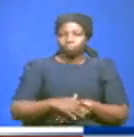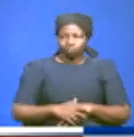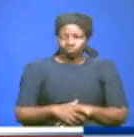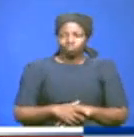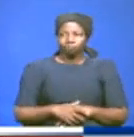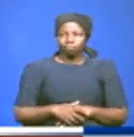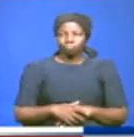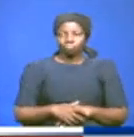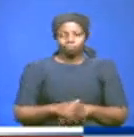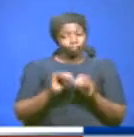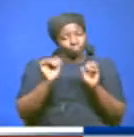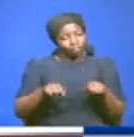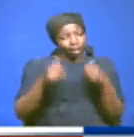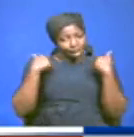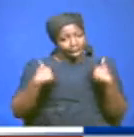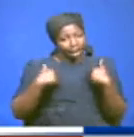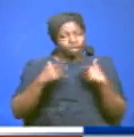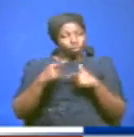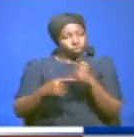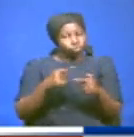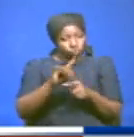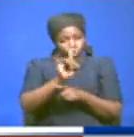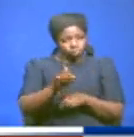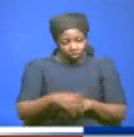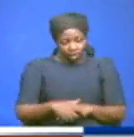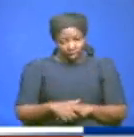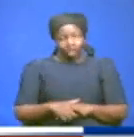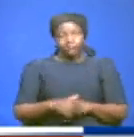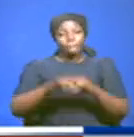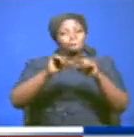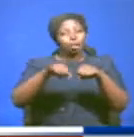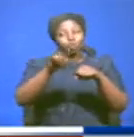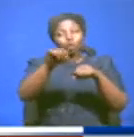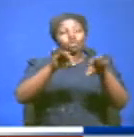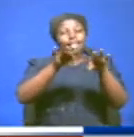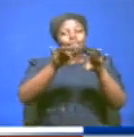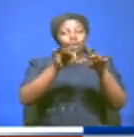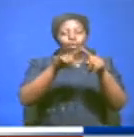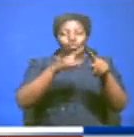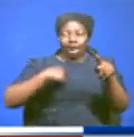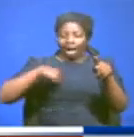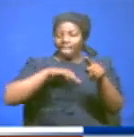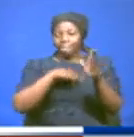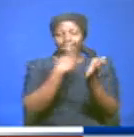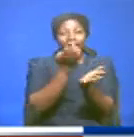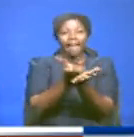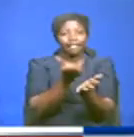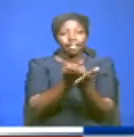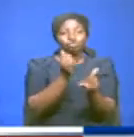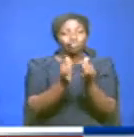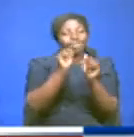sir? Okay. Yes. Can you tell us the piece of evidence which should convince